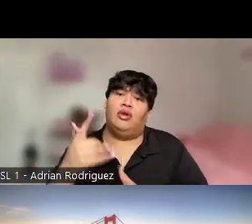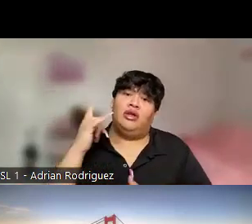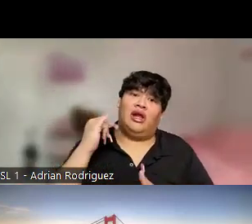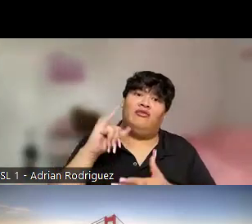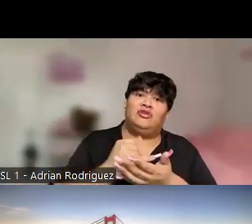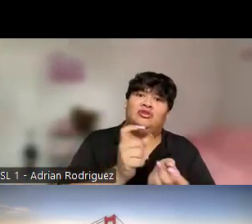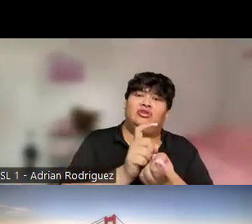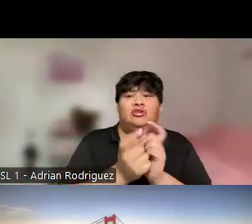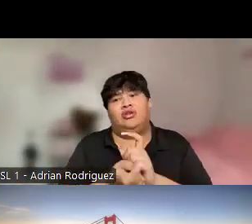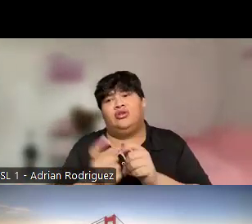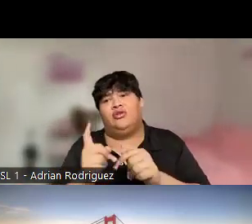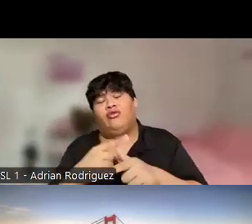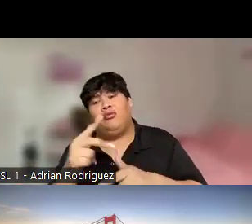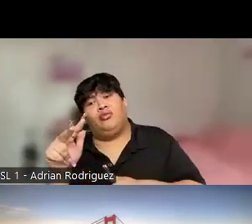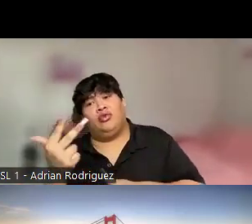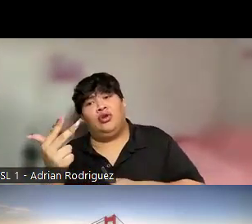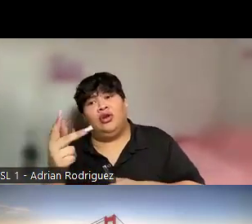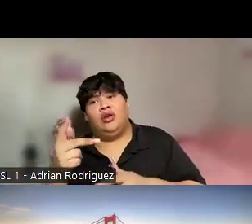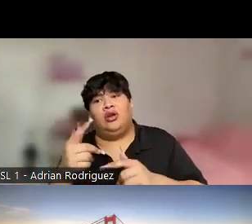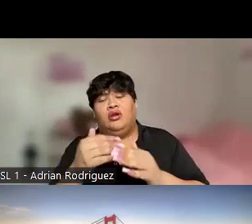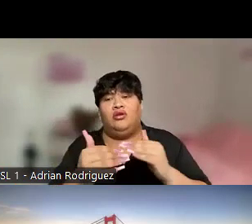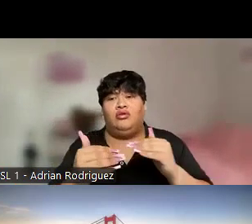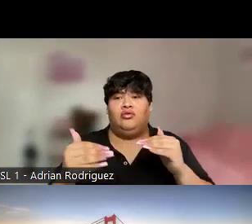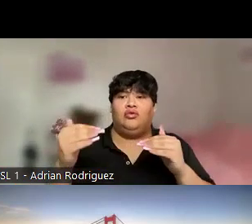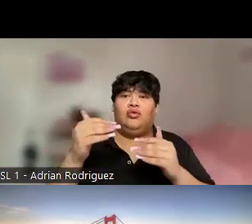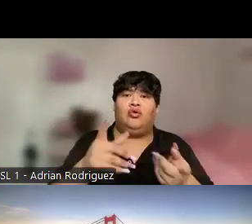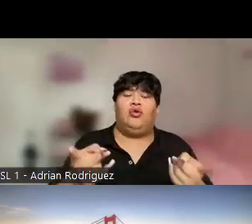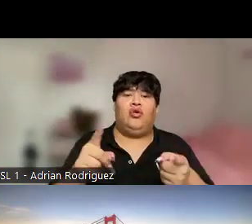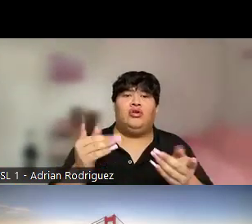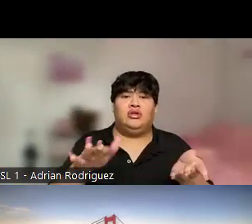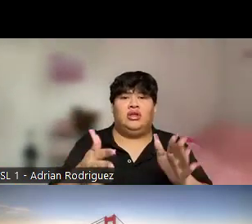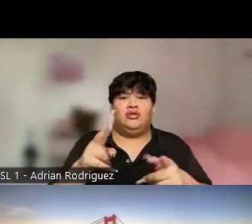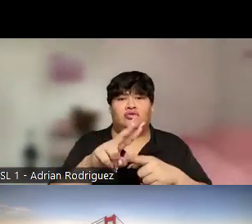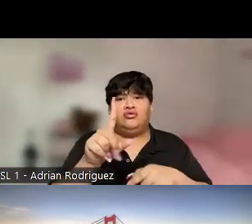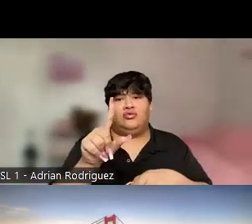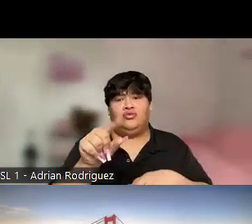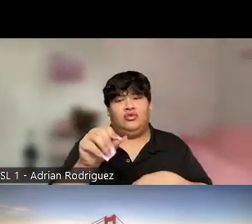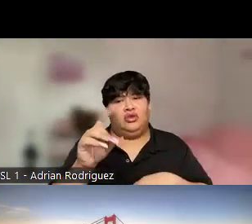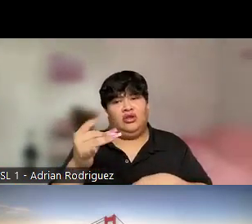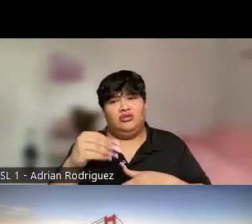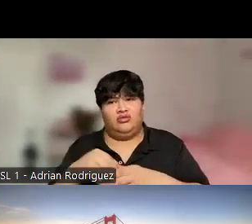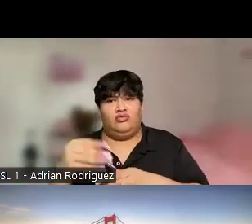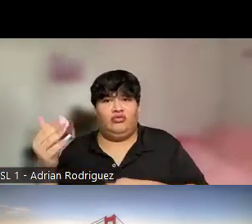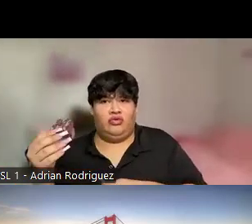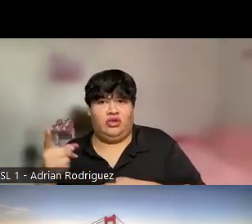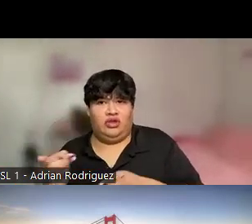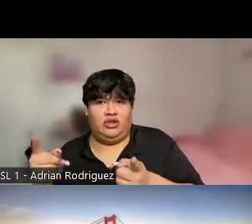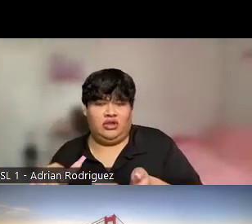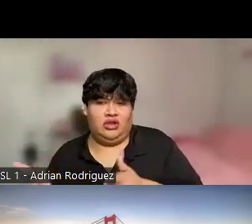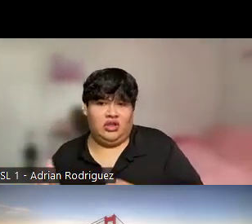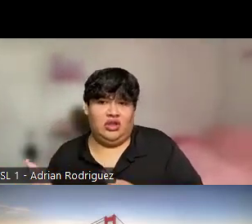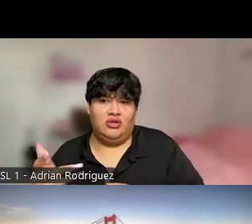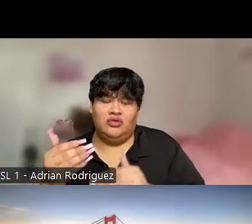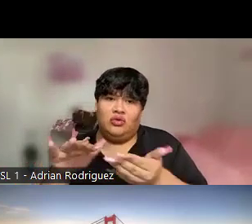shifted from third leading cause of death in 2018 to fifth leading cause of death, so has gone